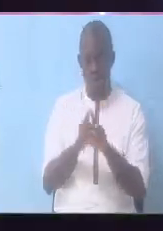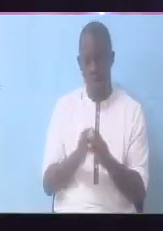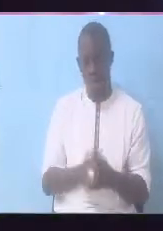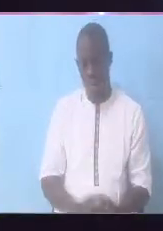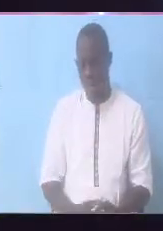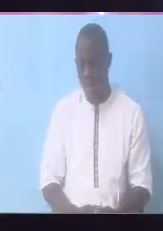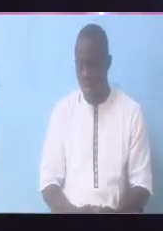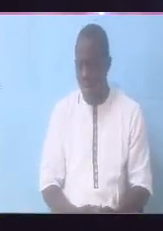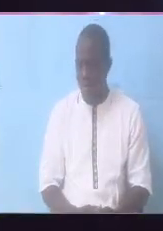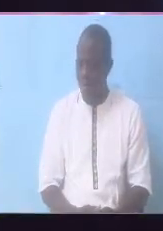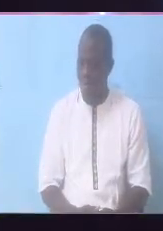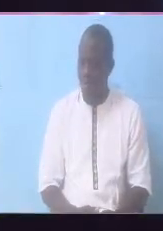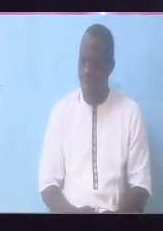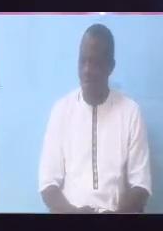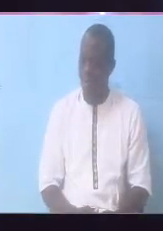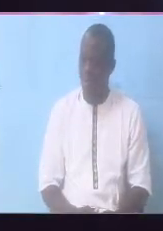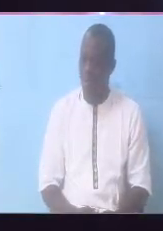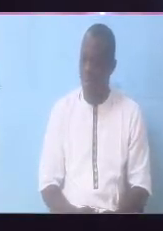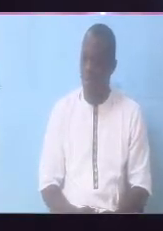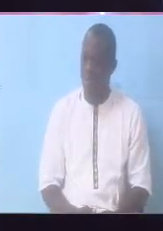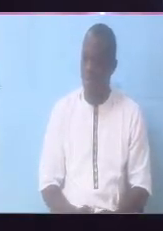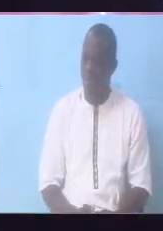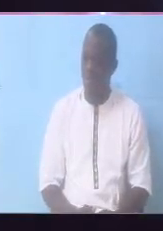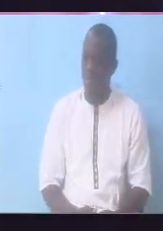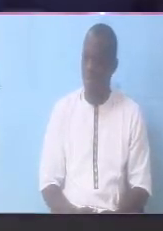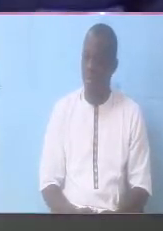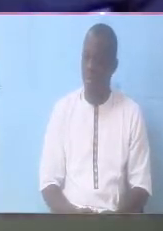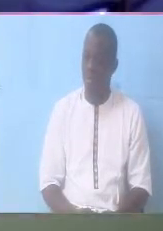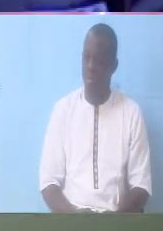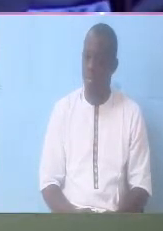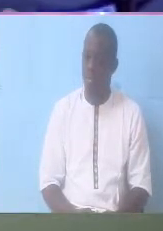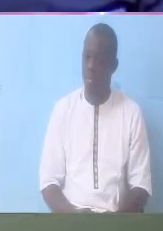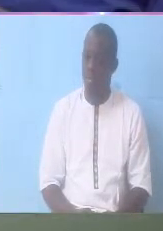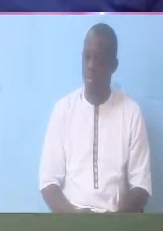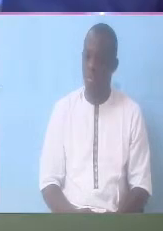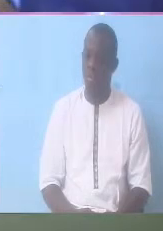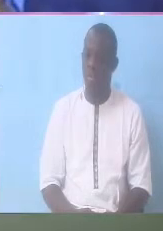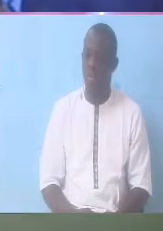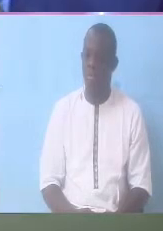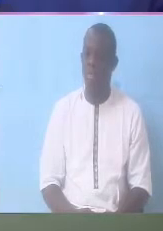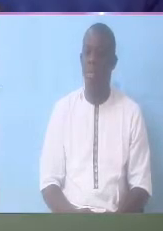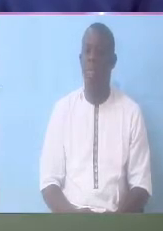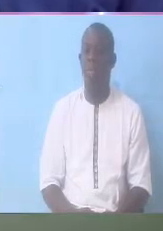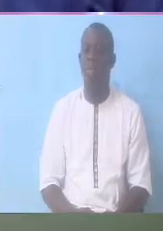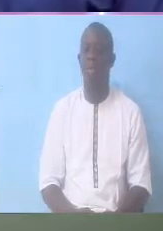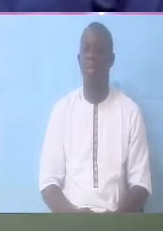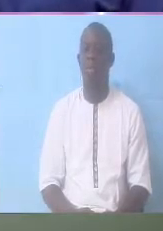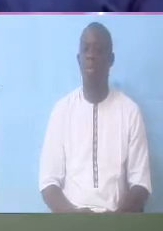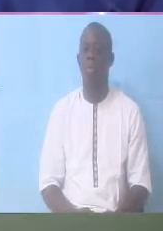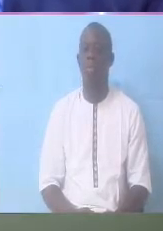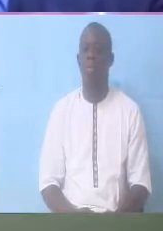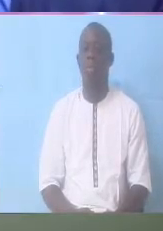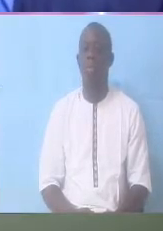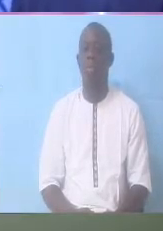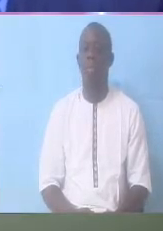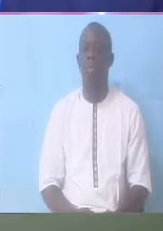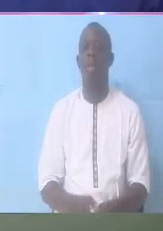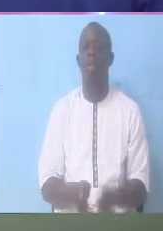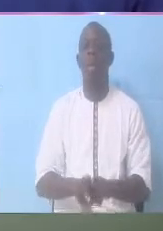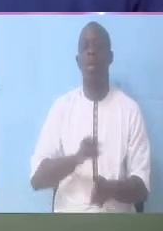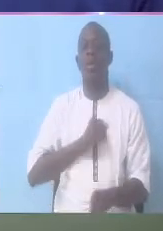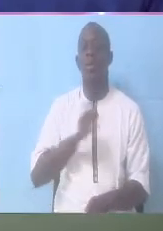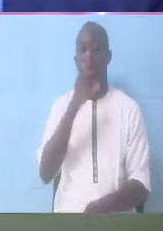left the panel to go on that. But Hitler never went about the streets of